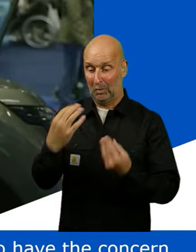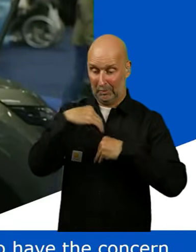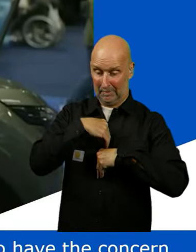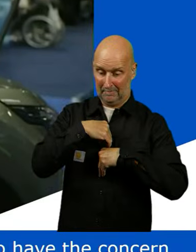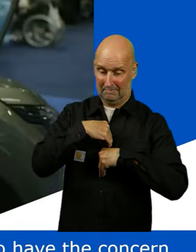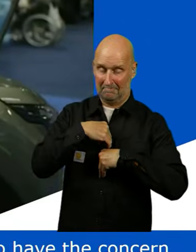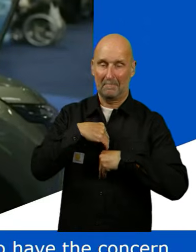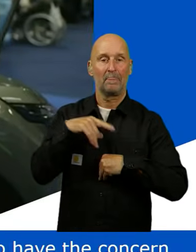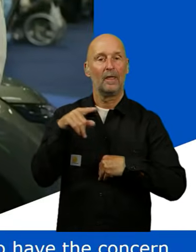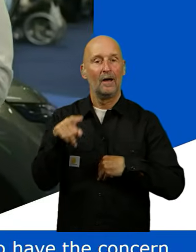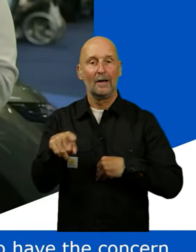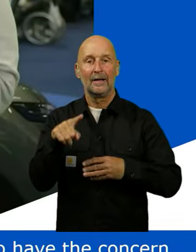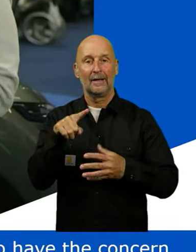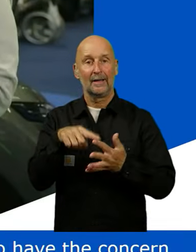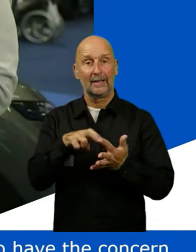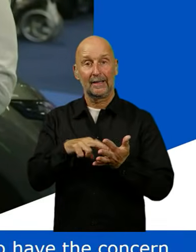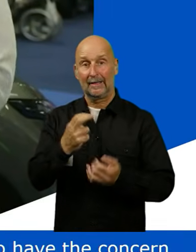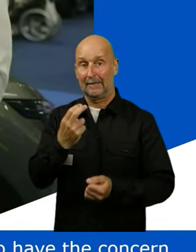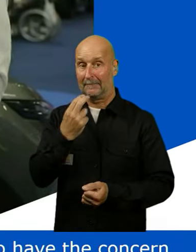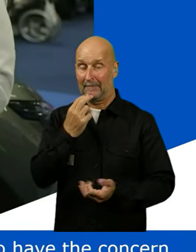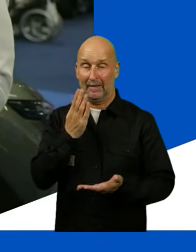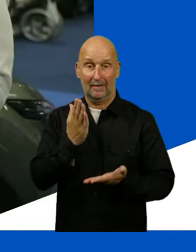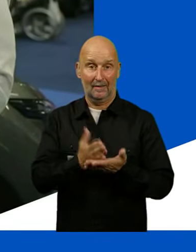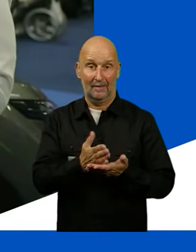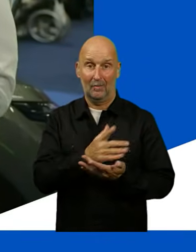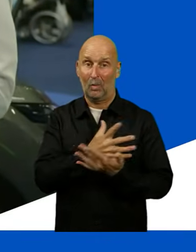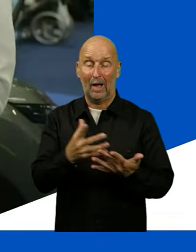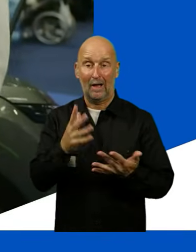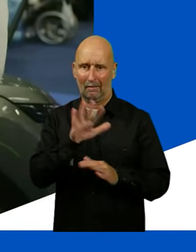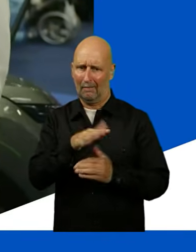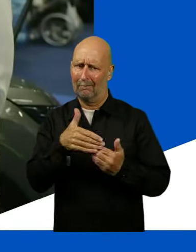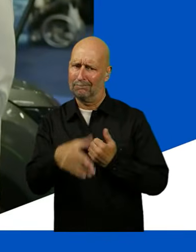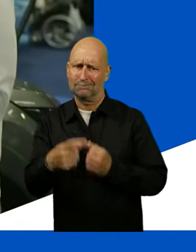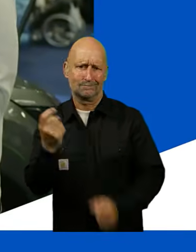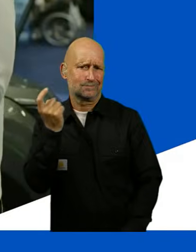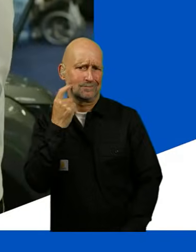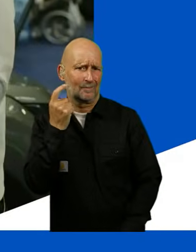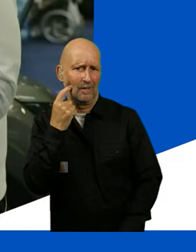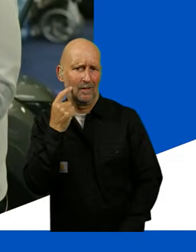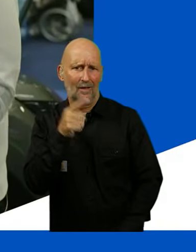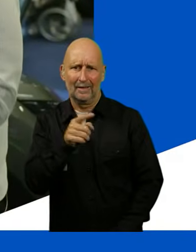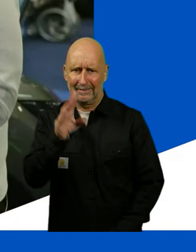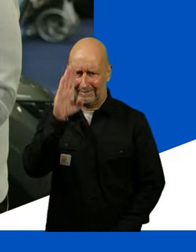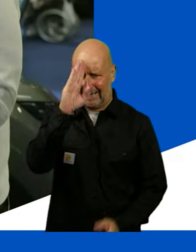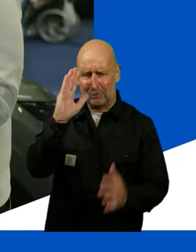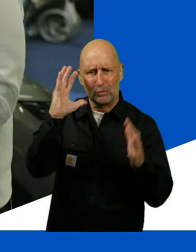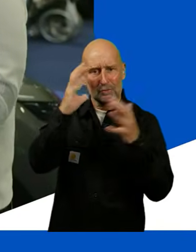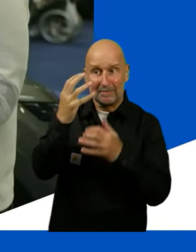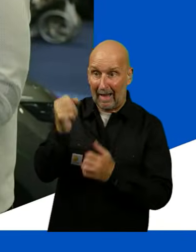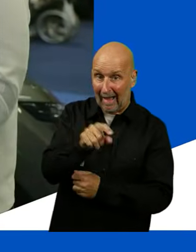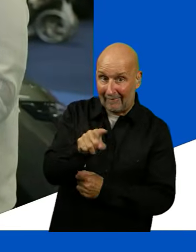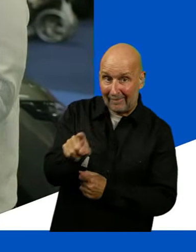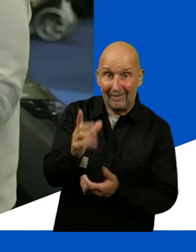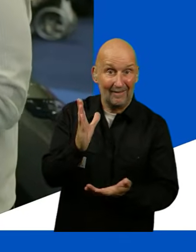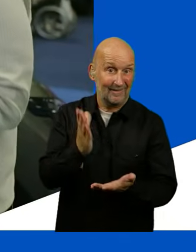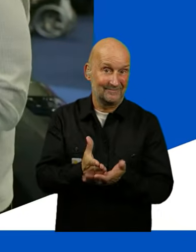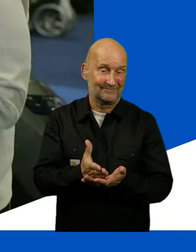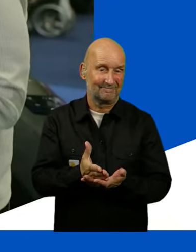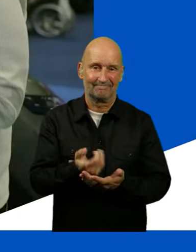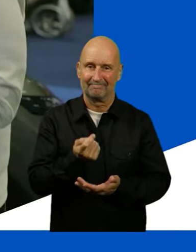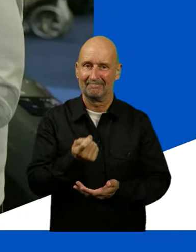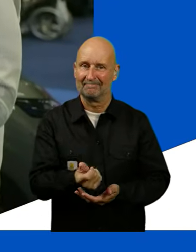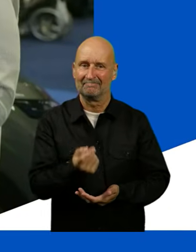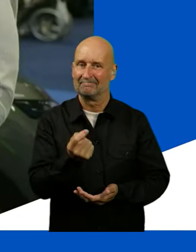that having an EV is a lot simpler than a lot of people think, and those dangerous concerns that they do have actually are